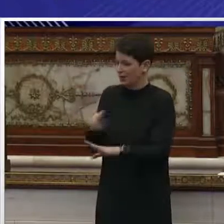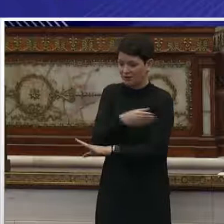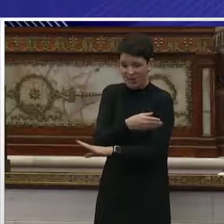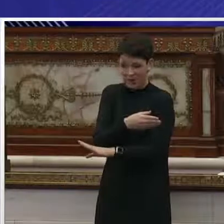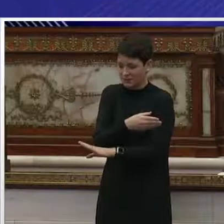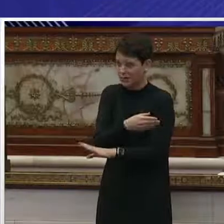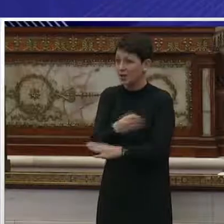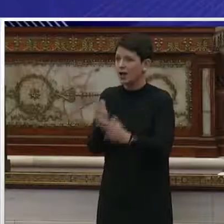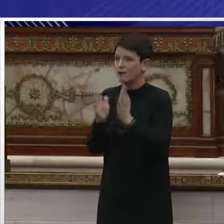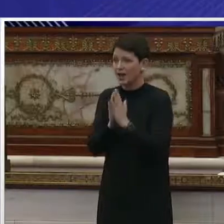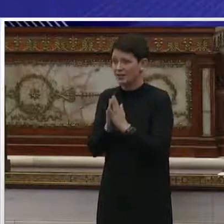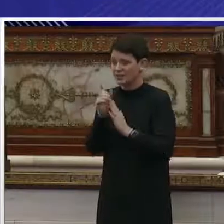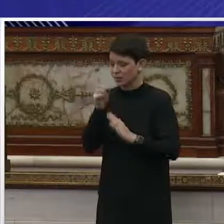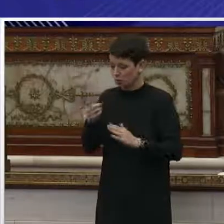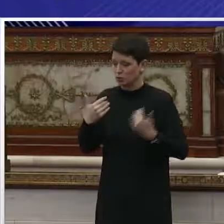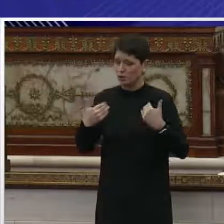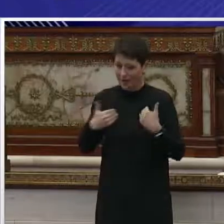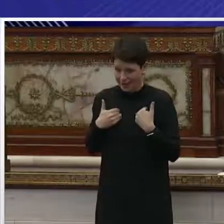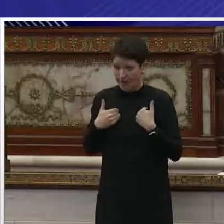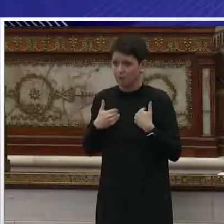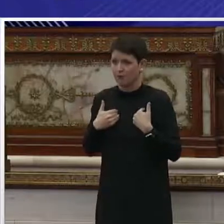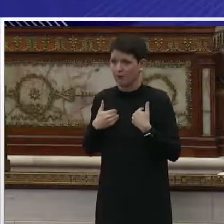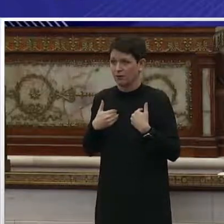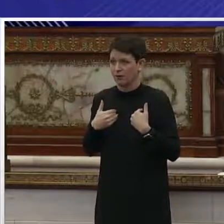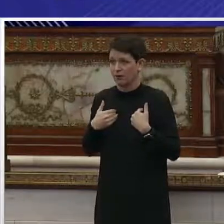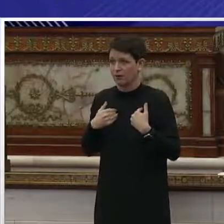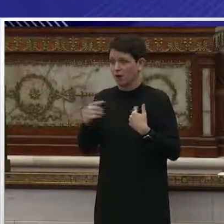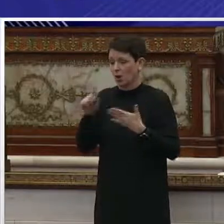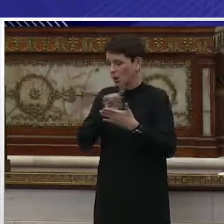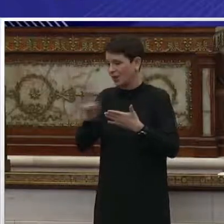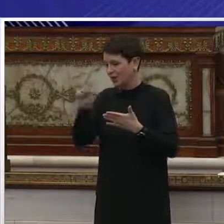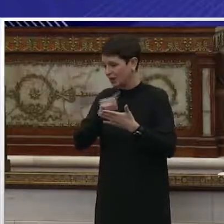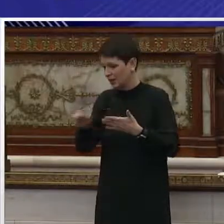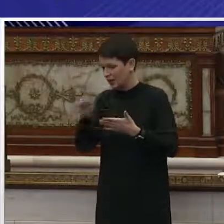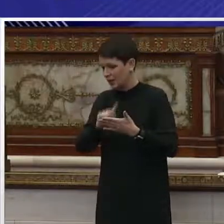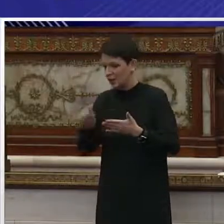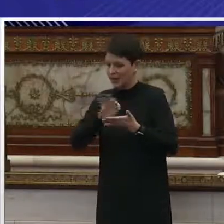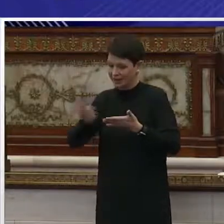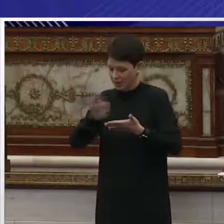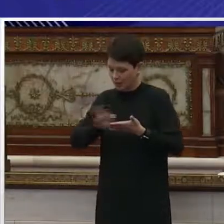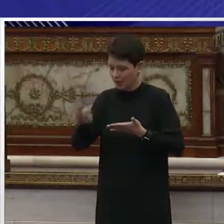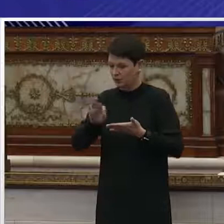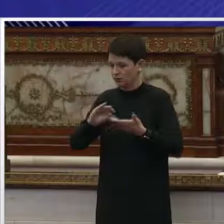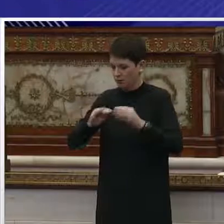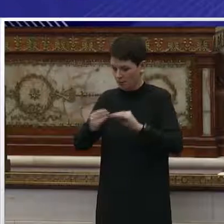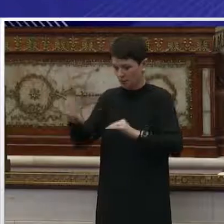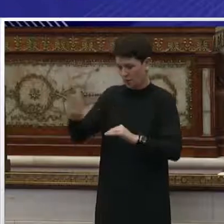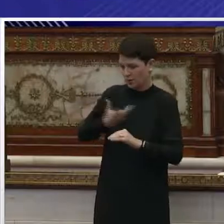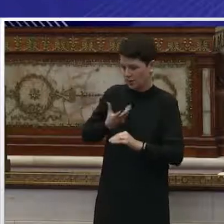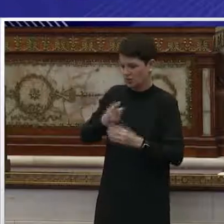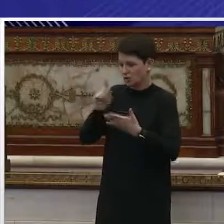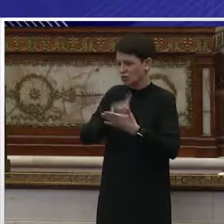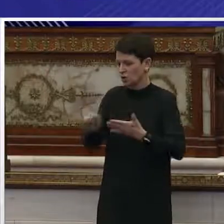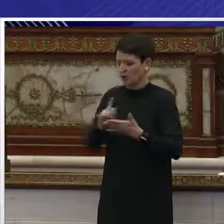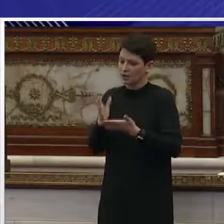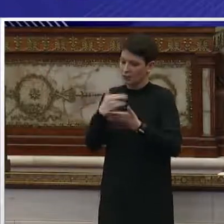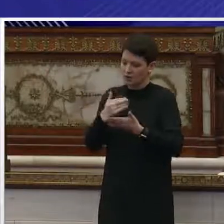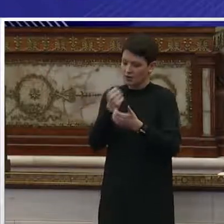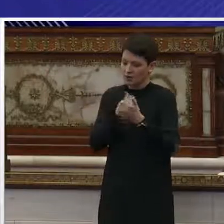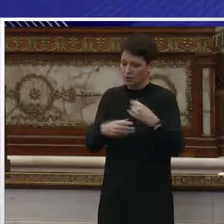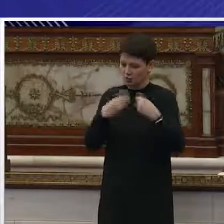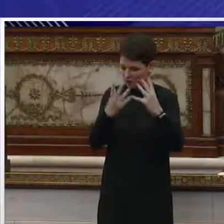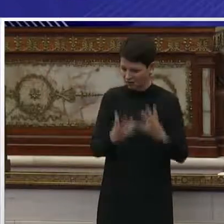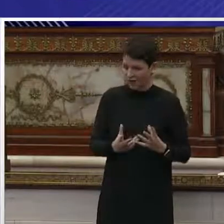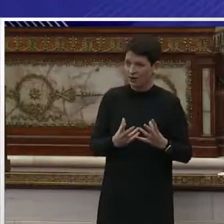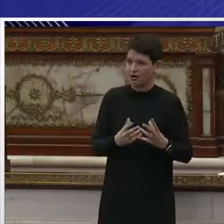I'm asking that you have a weekly accounting for it, and that there's a weekly review of each provider,